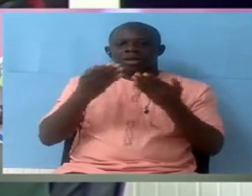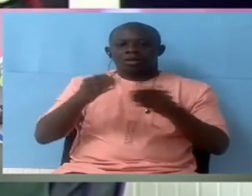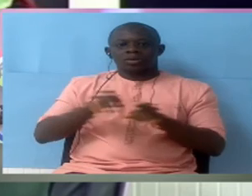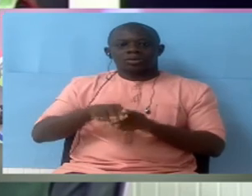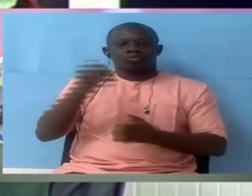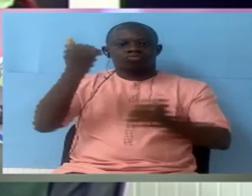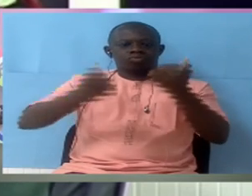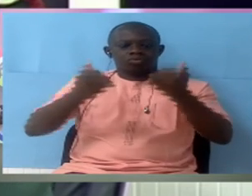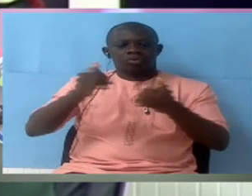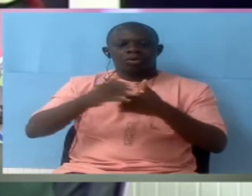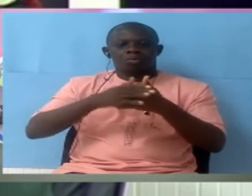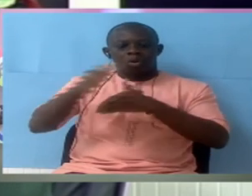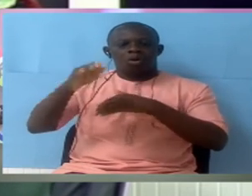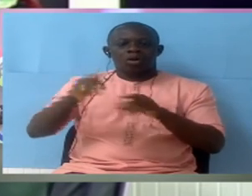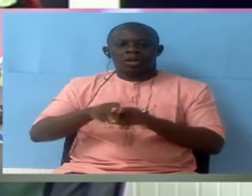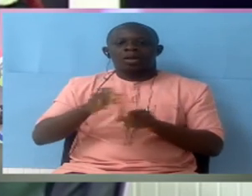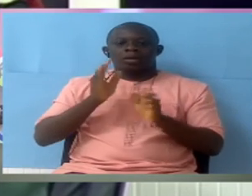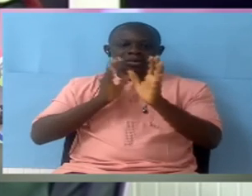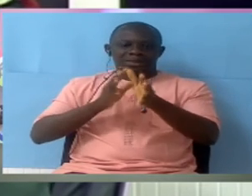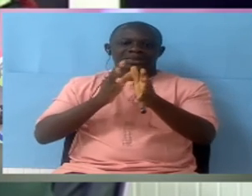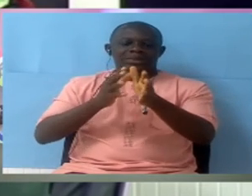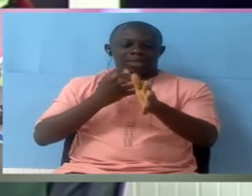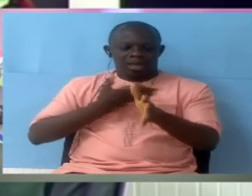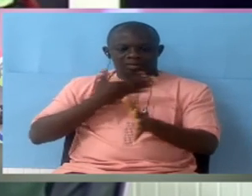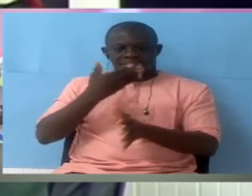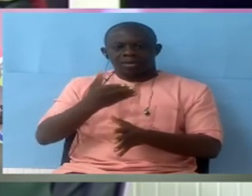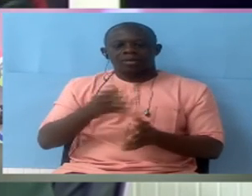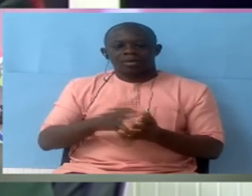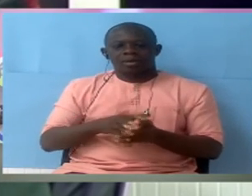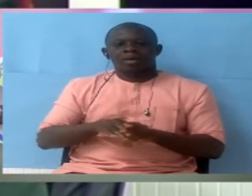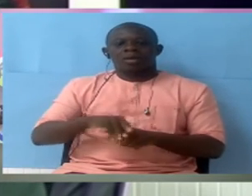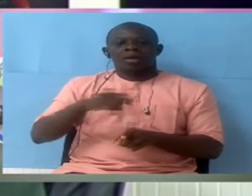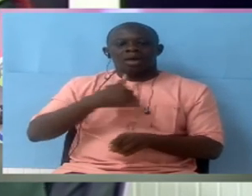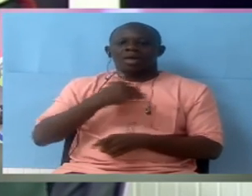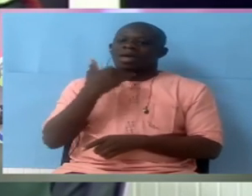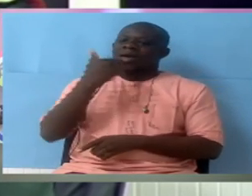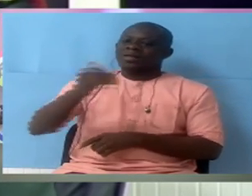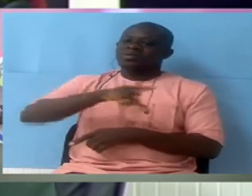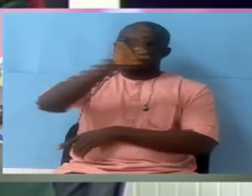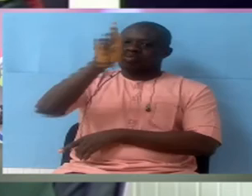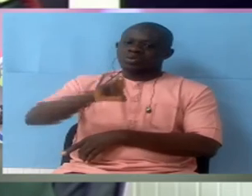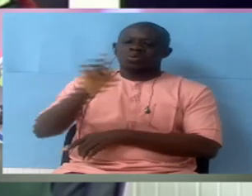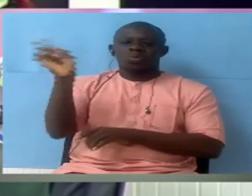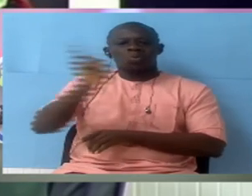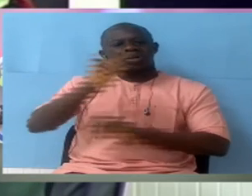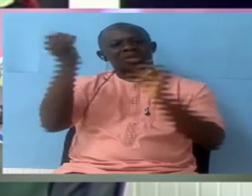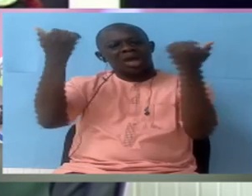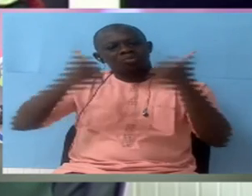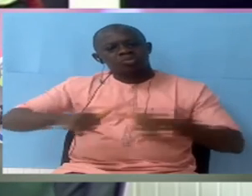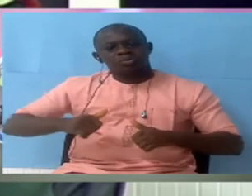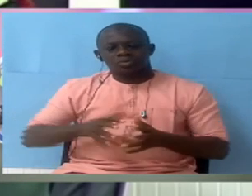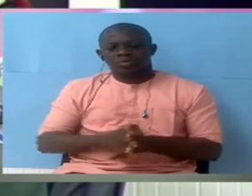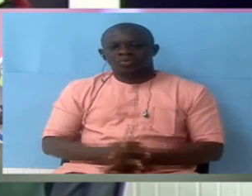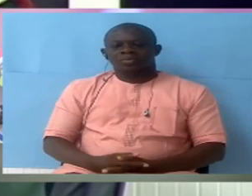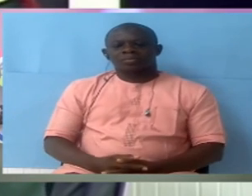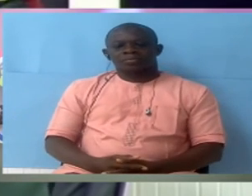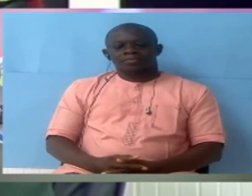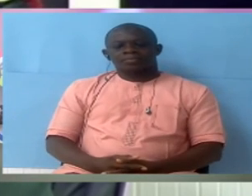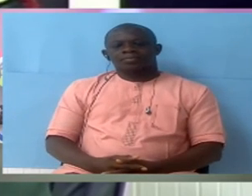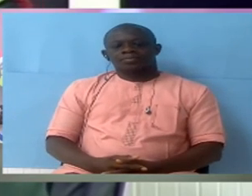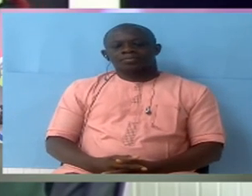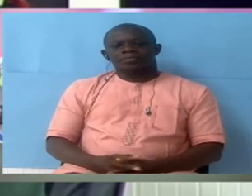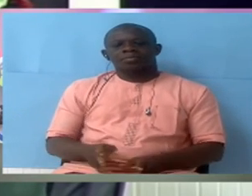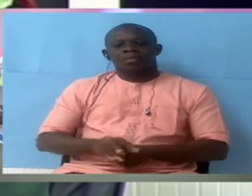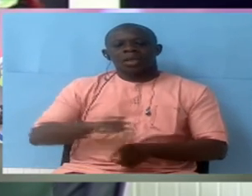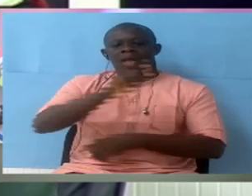very ticklish. Mutu yaangi bari won. So I asked, what is happening? Ci la laccé lu xew.